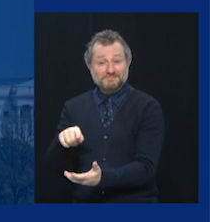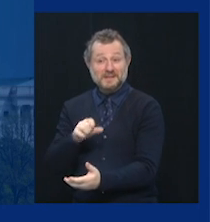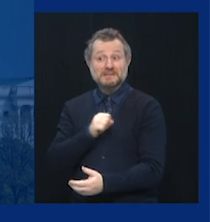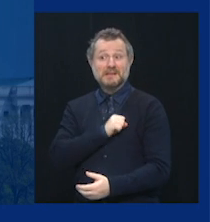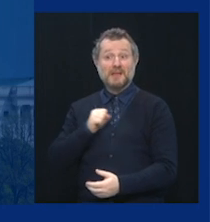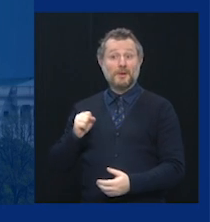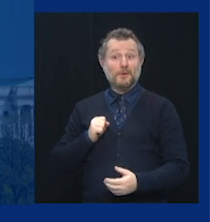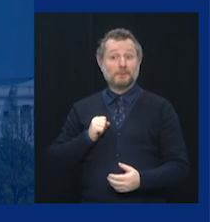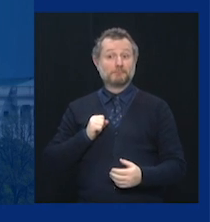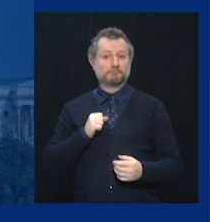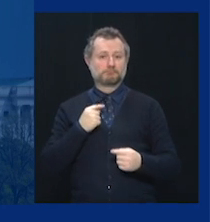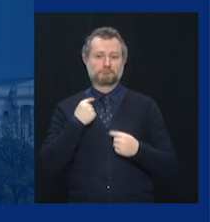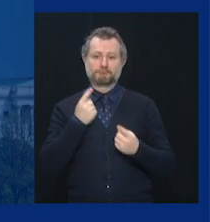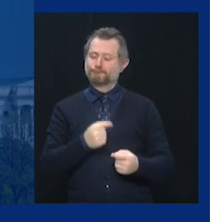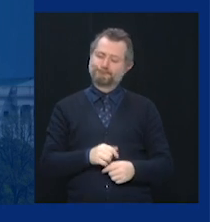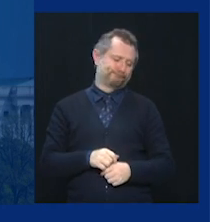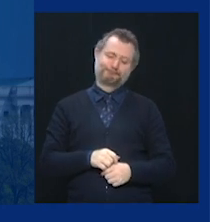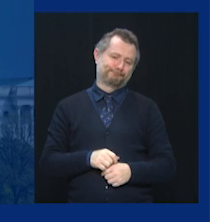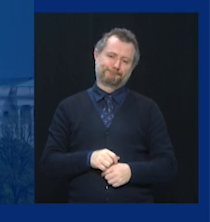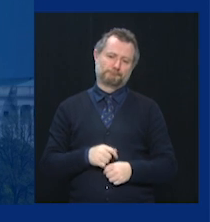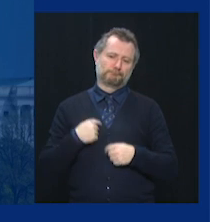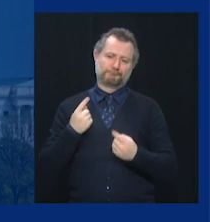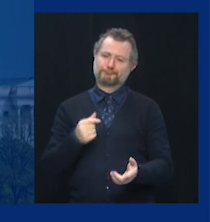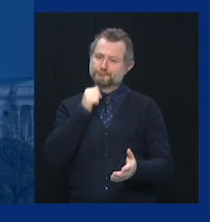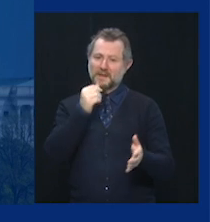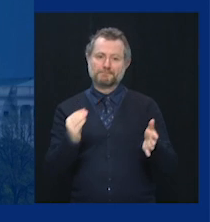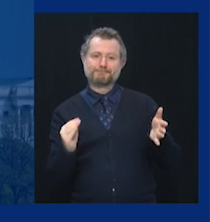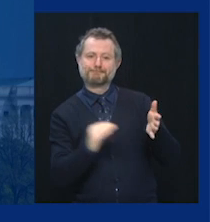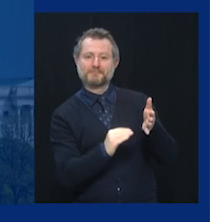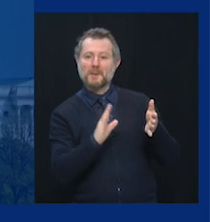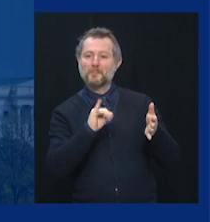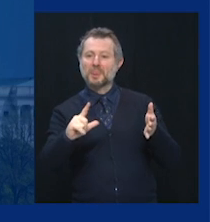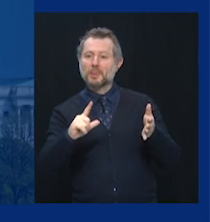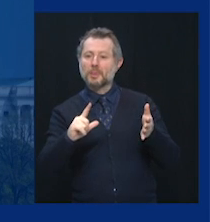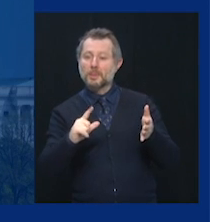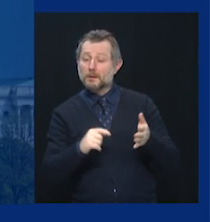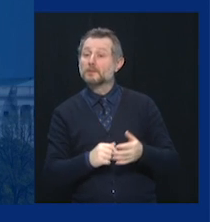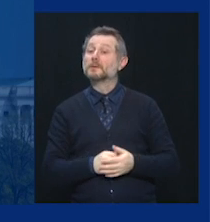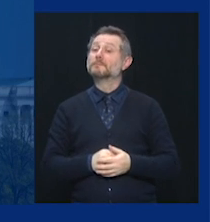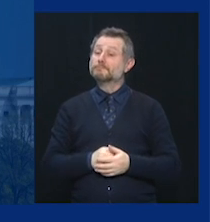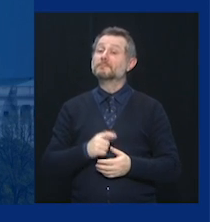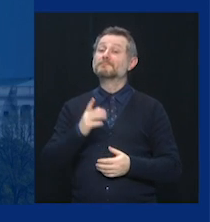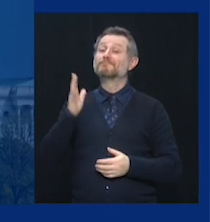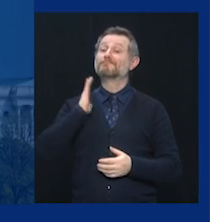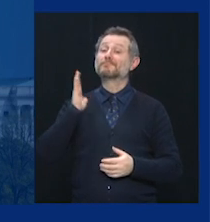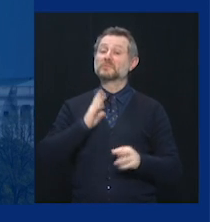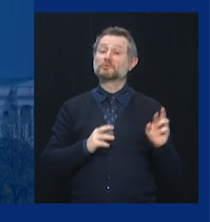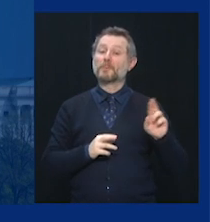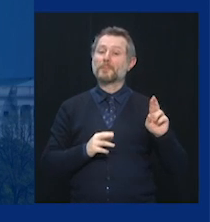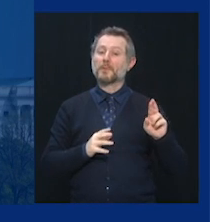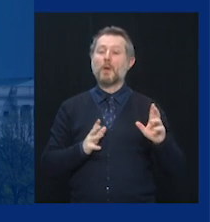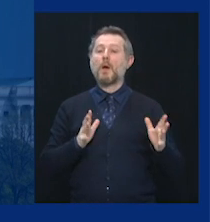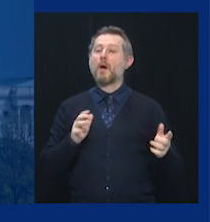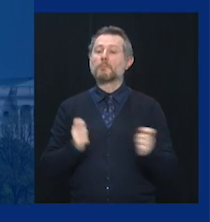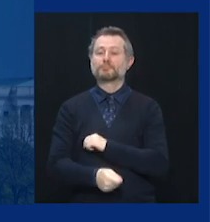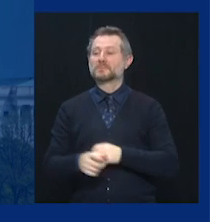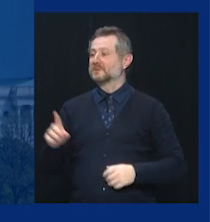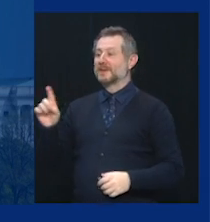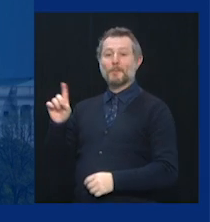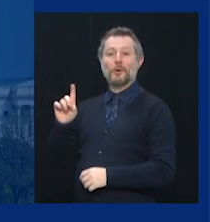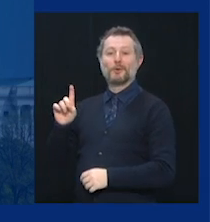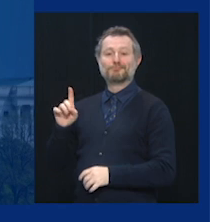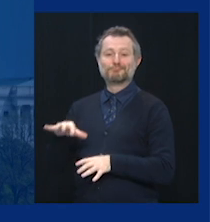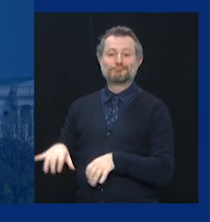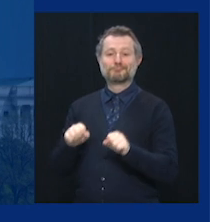the previous bill. The Senate leadership has now changed, obviously. And President Biden put in